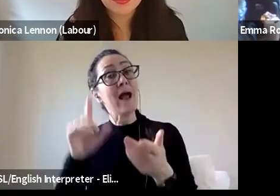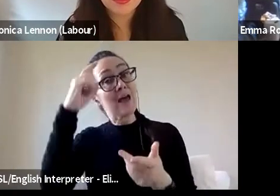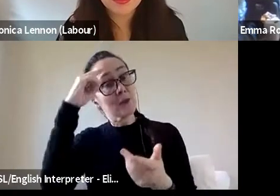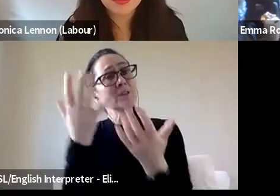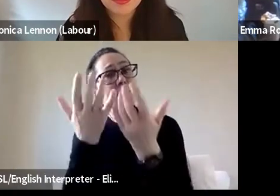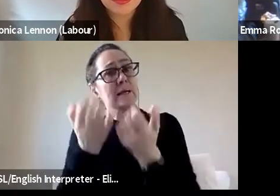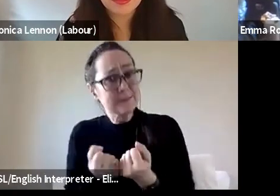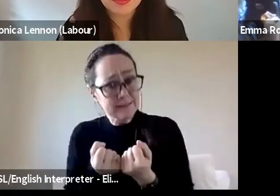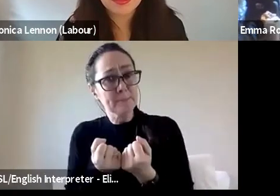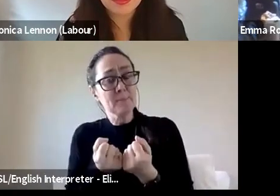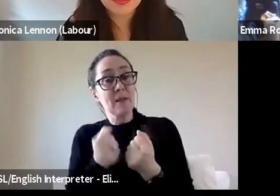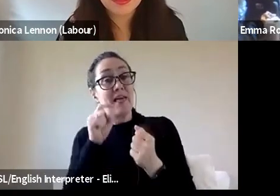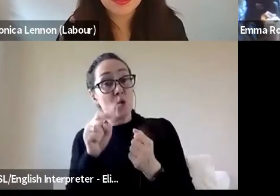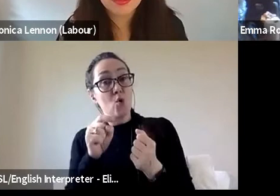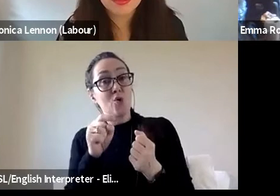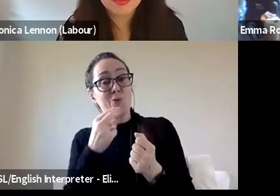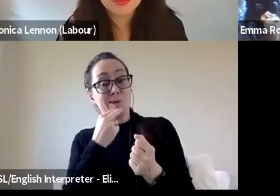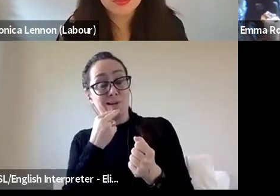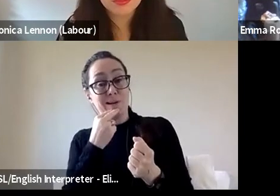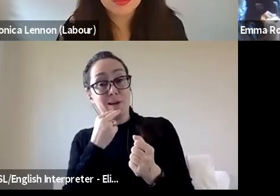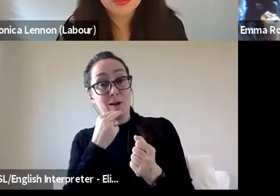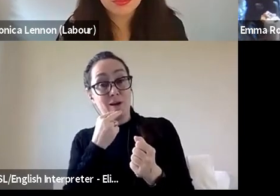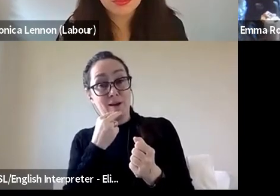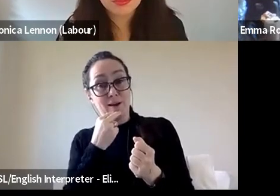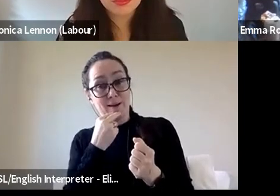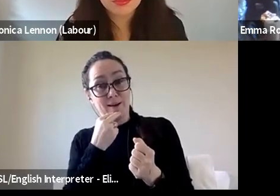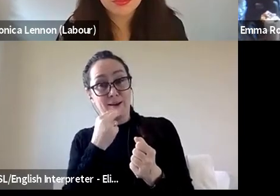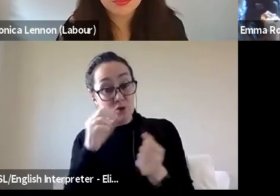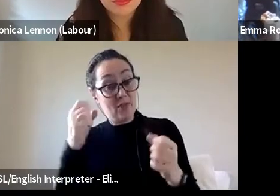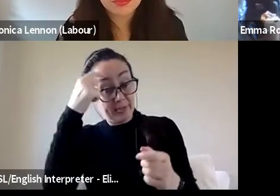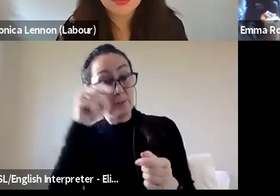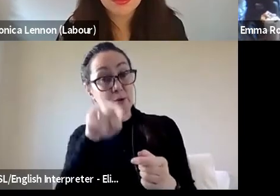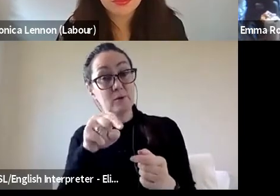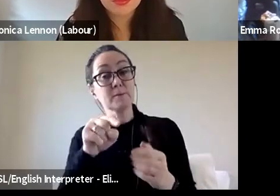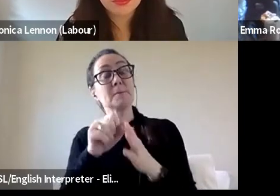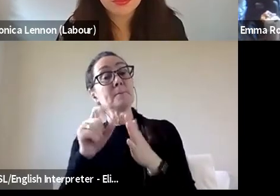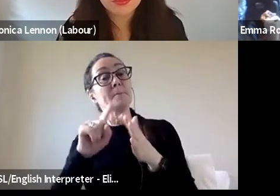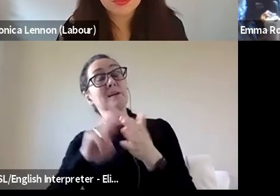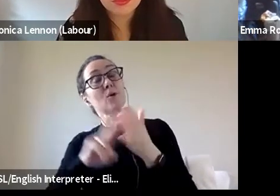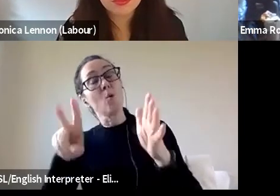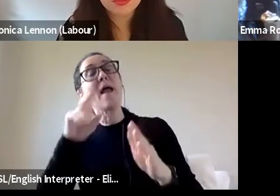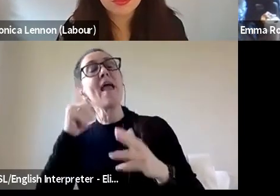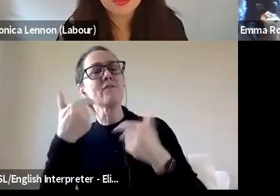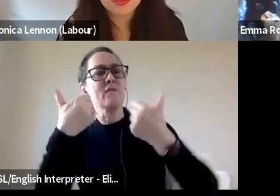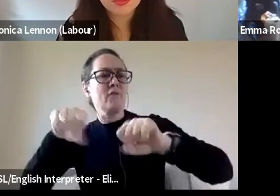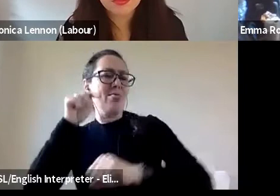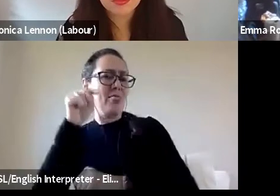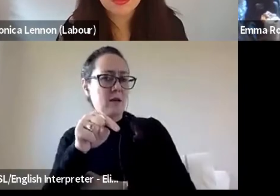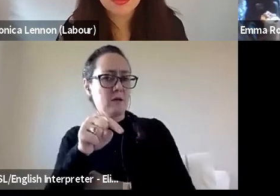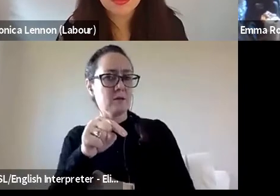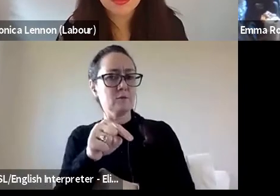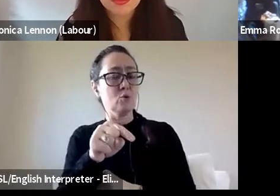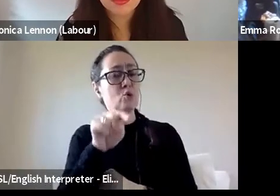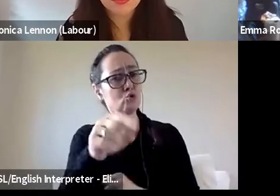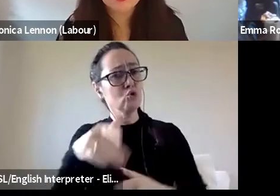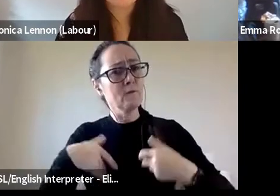look at accessible transport. Okay, but if all those things are sorted, Jeremy Balfour, would you support extending free